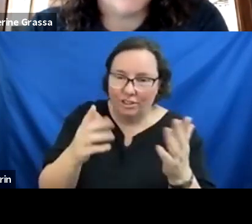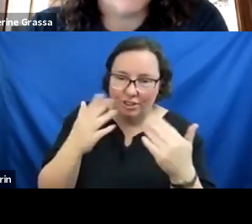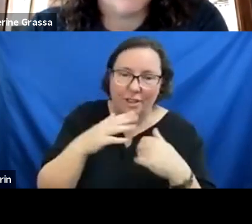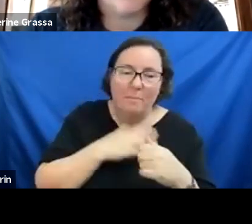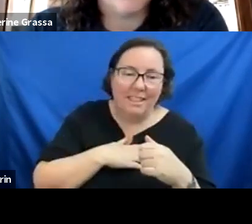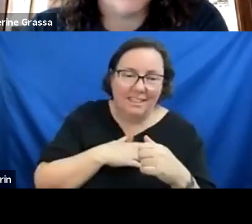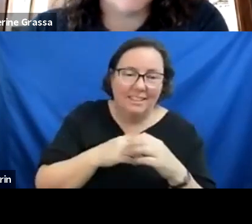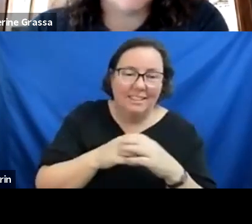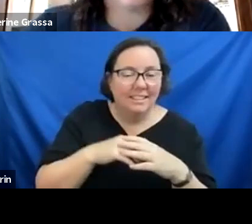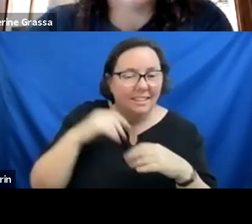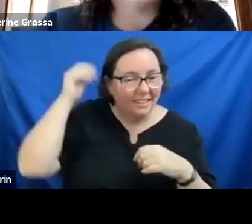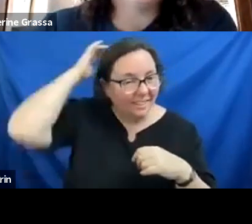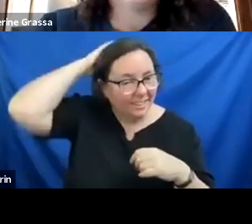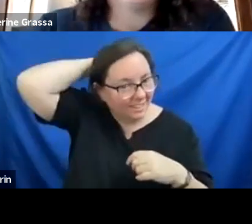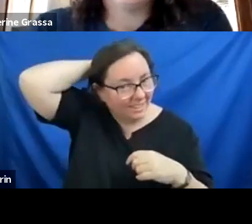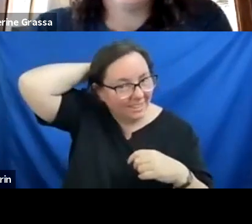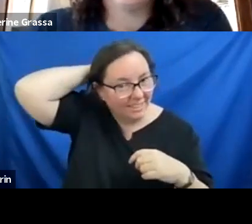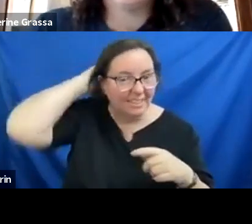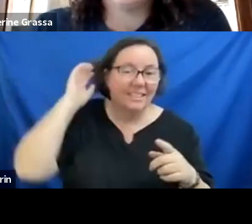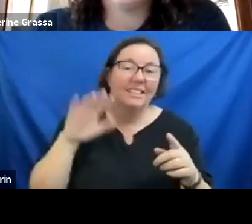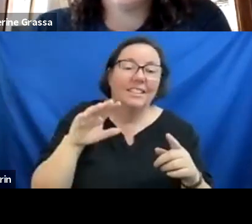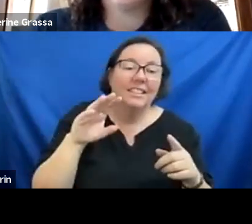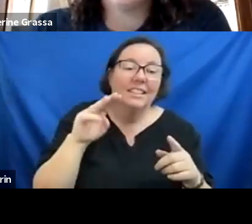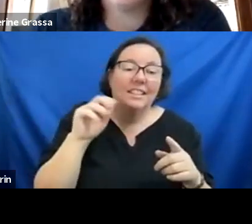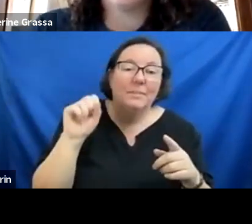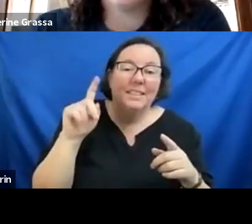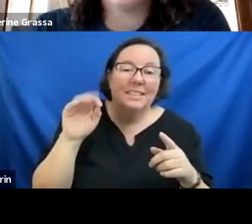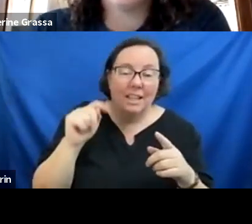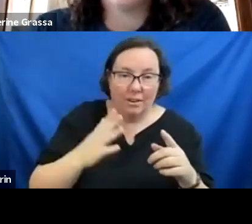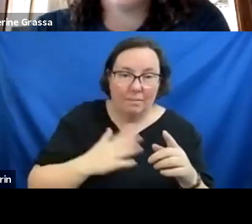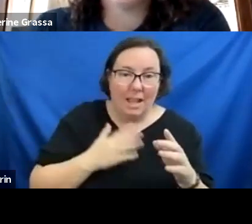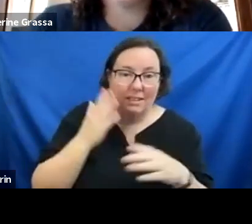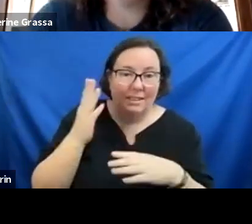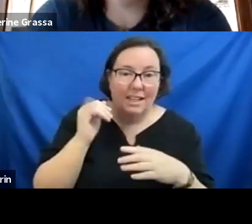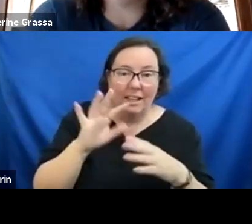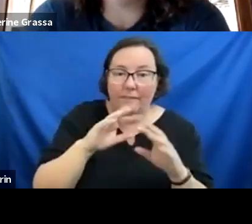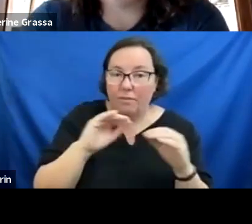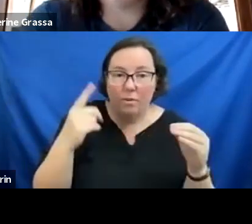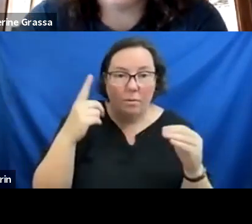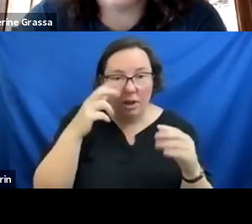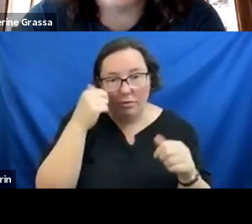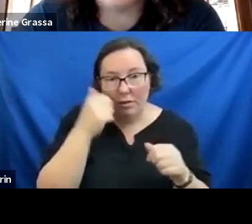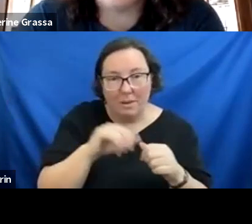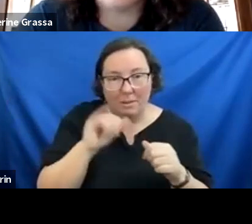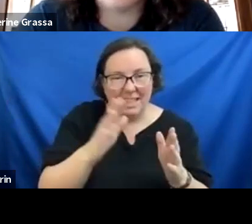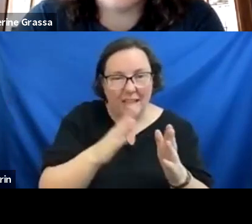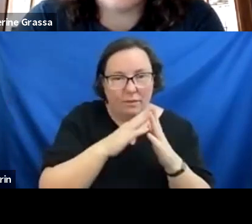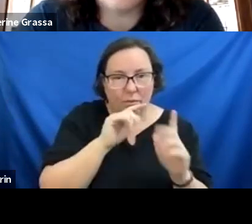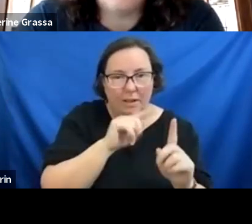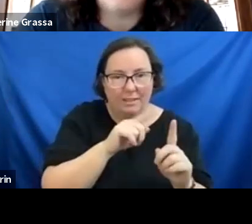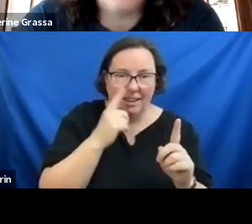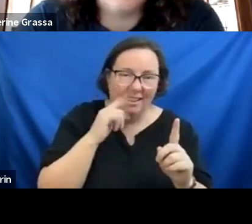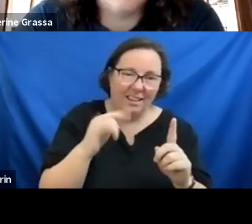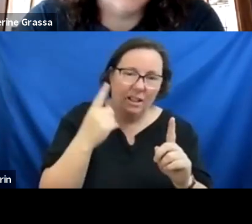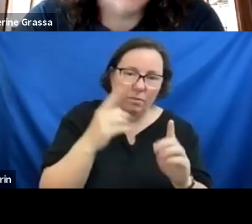Please do. Okay. My suggestion was going to be that if no one recalls that request, I think that was the one